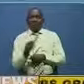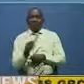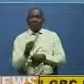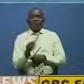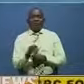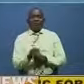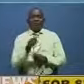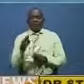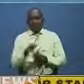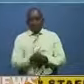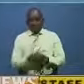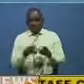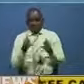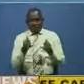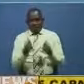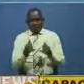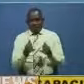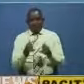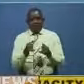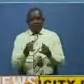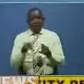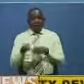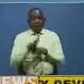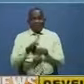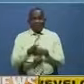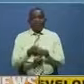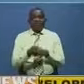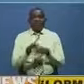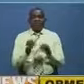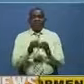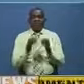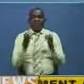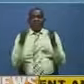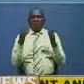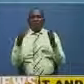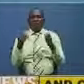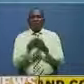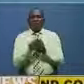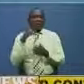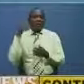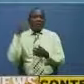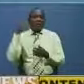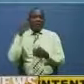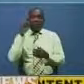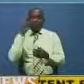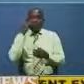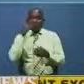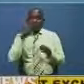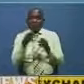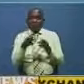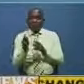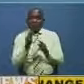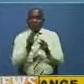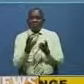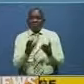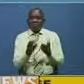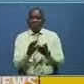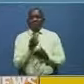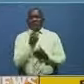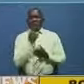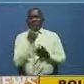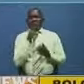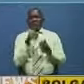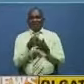Central region. Now, economic activity there is brisk since the new onion market was birthed. Traders are upbeat about a